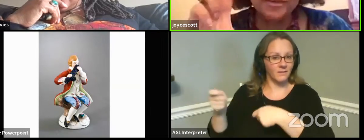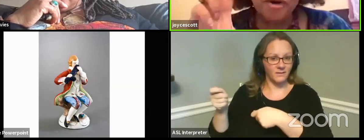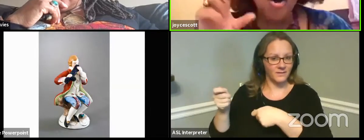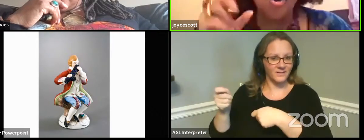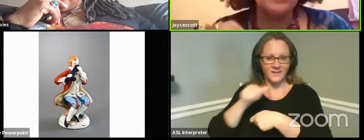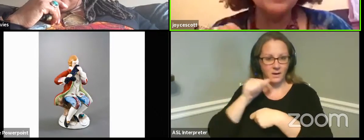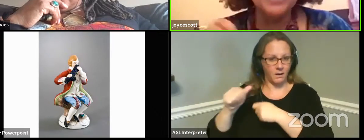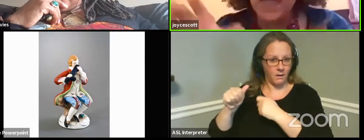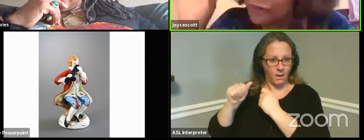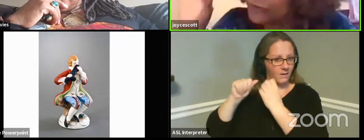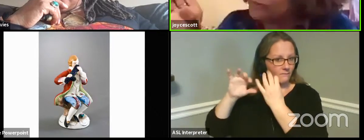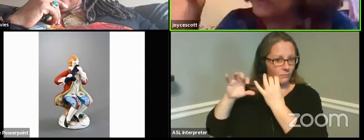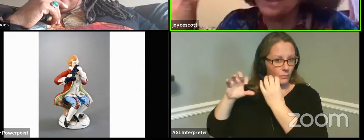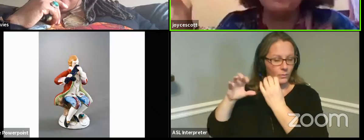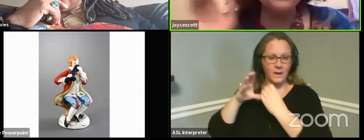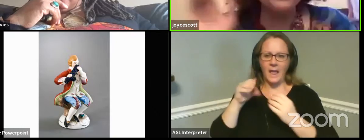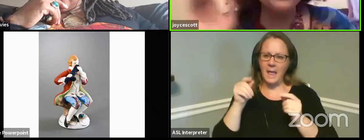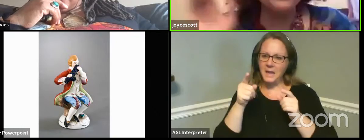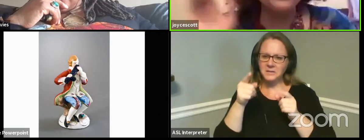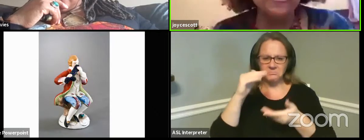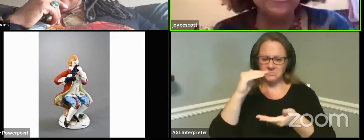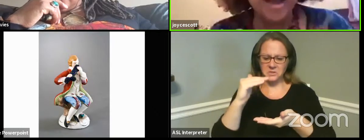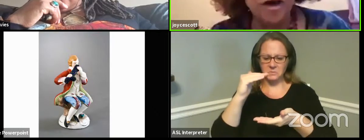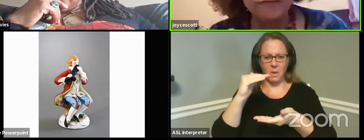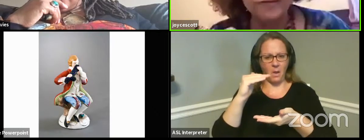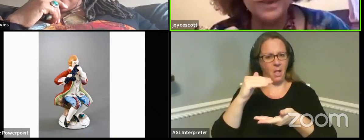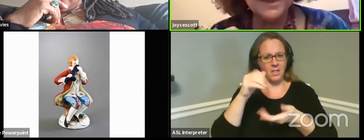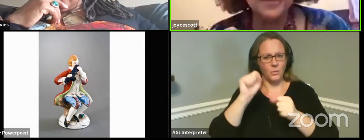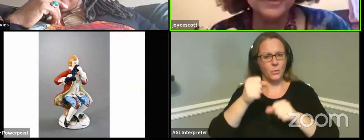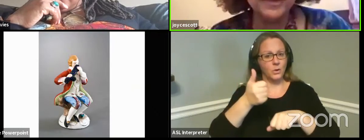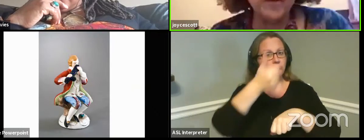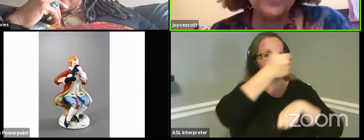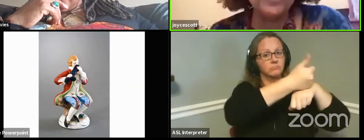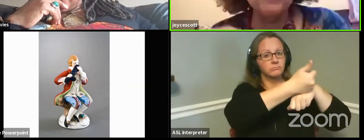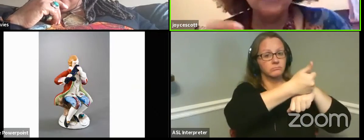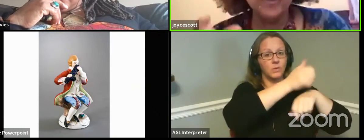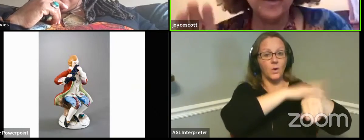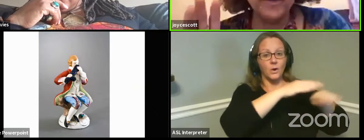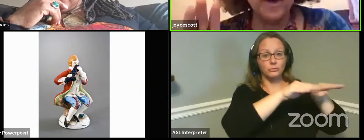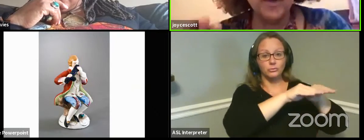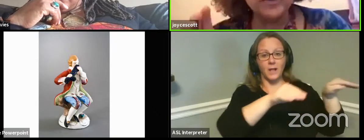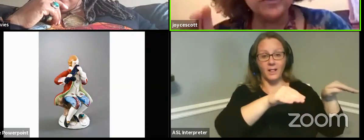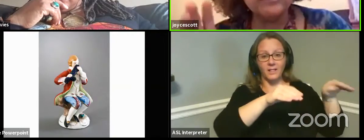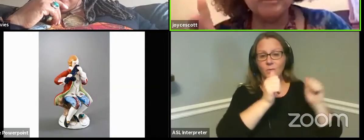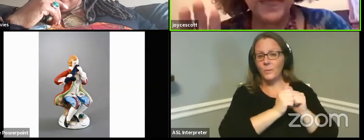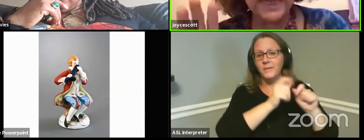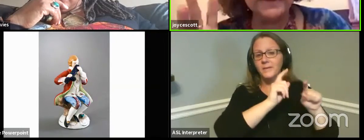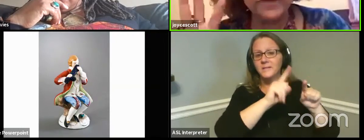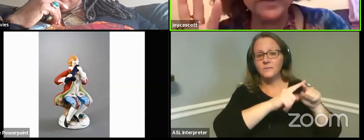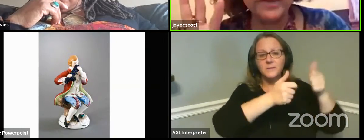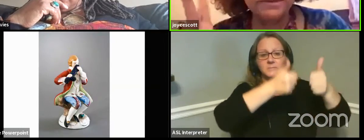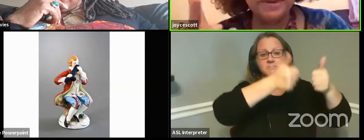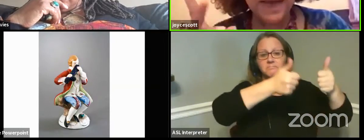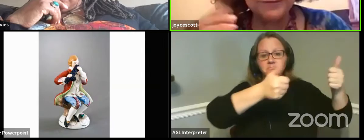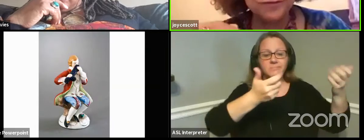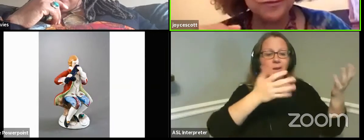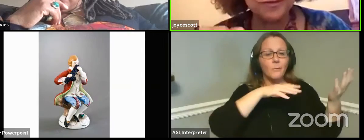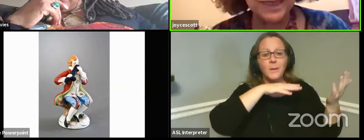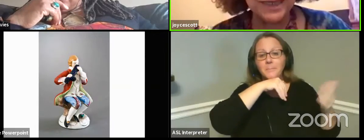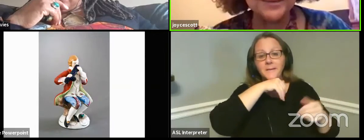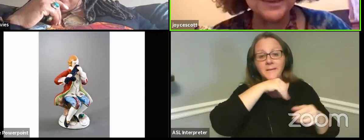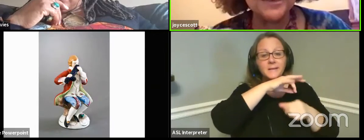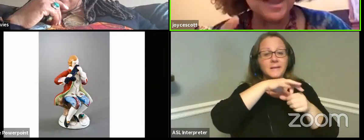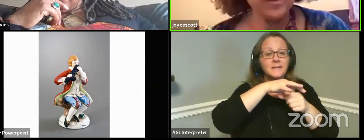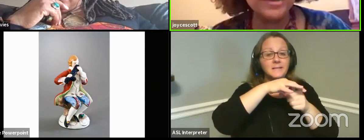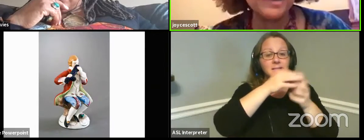And it's small. You can put it up on your shelf with the rest of your, you know, little pigs and teapots